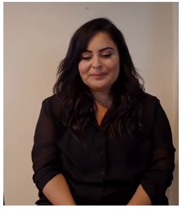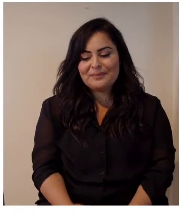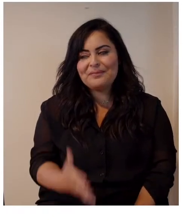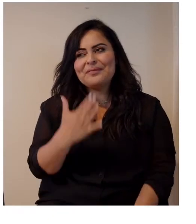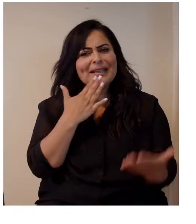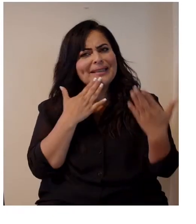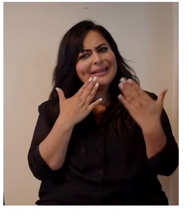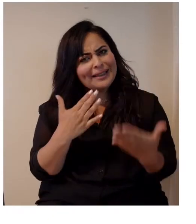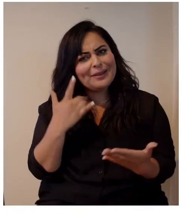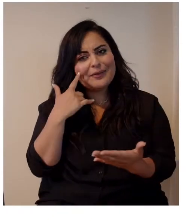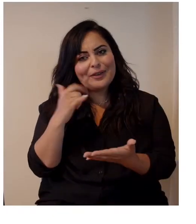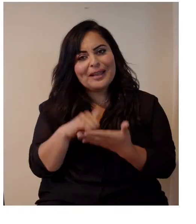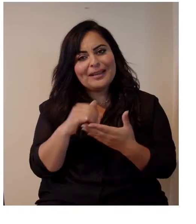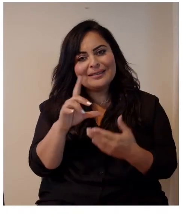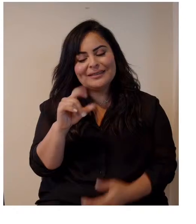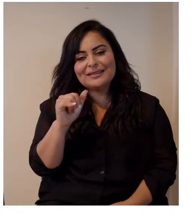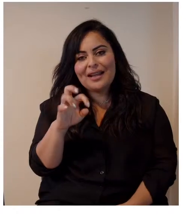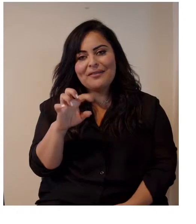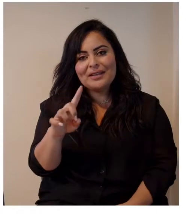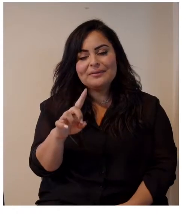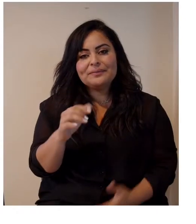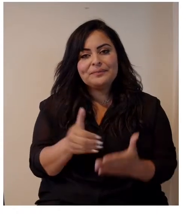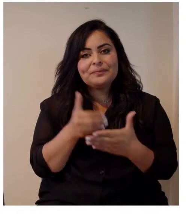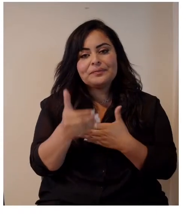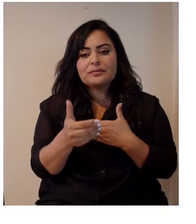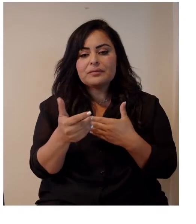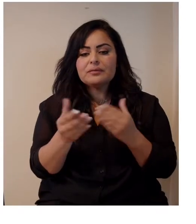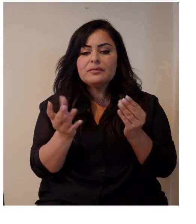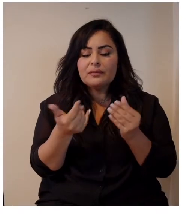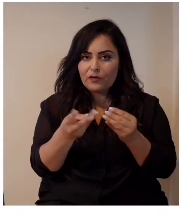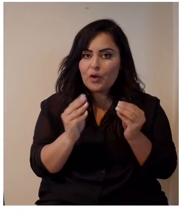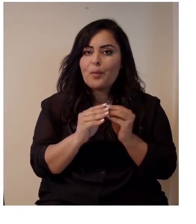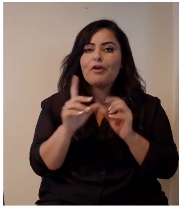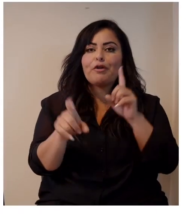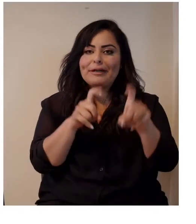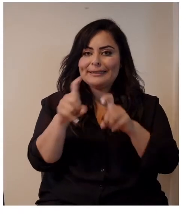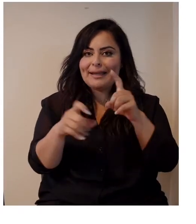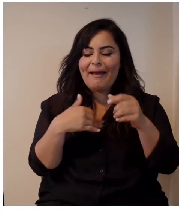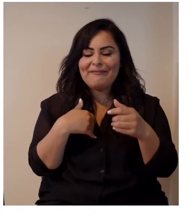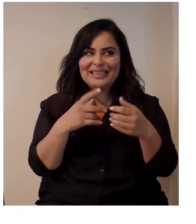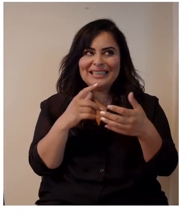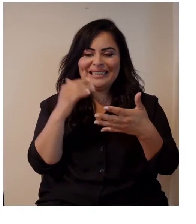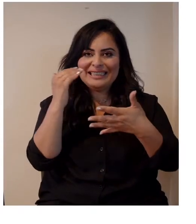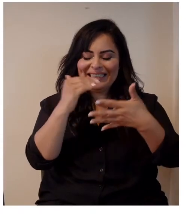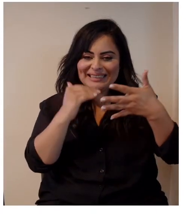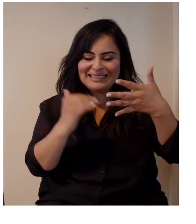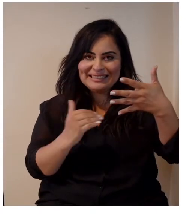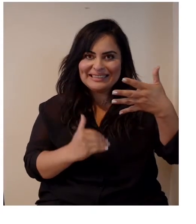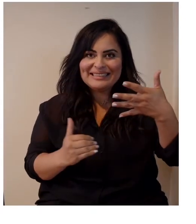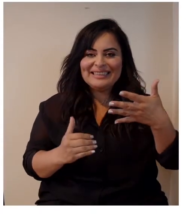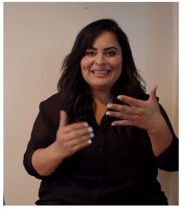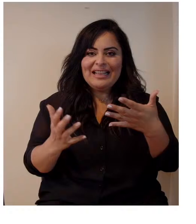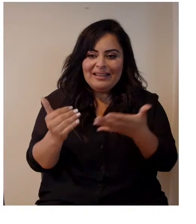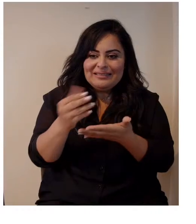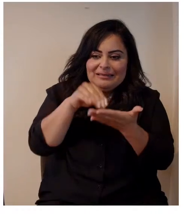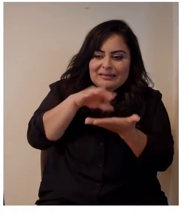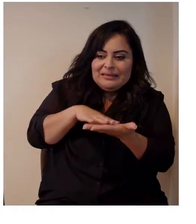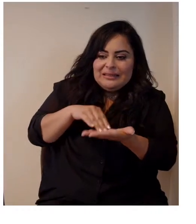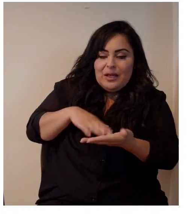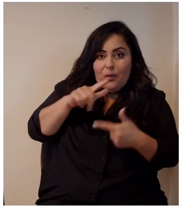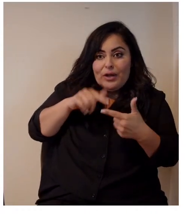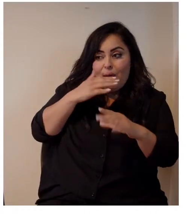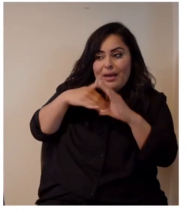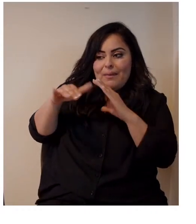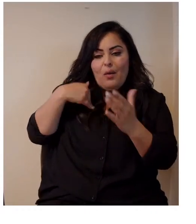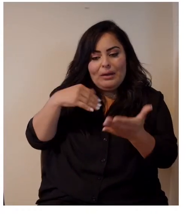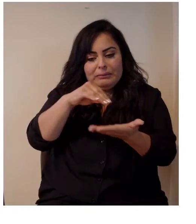Thank you for that, David. So I'm going to address a few other questions that have come in. We do have a list that we are compiling when you email